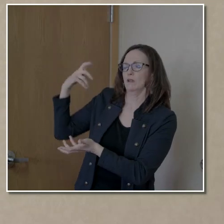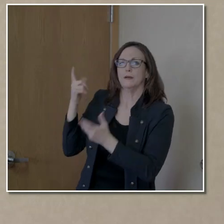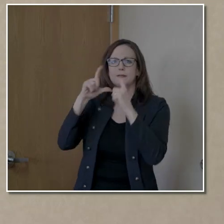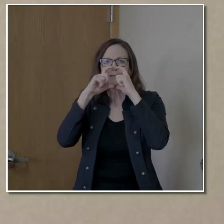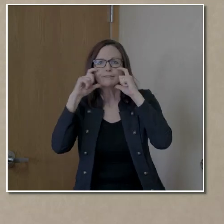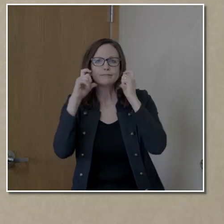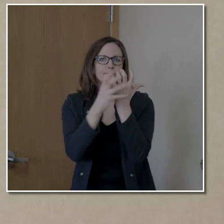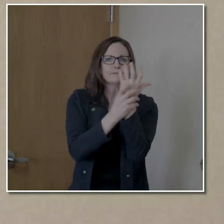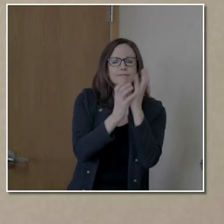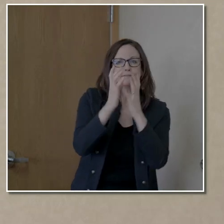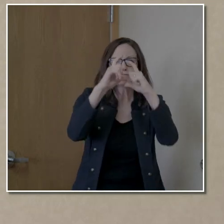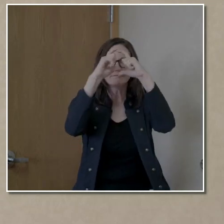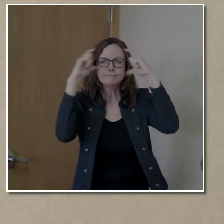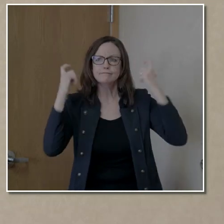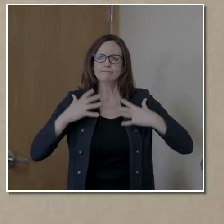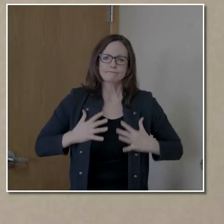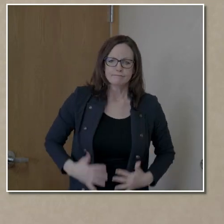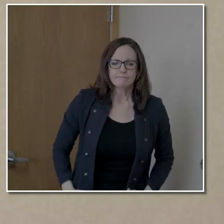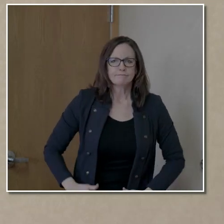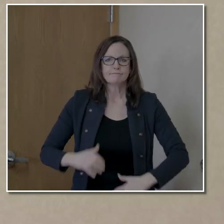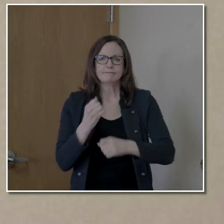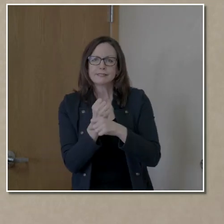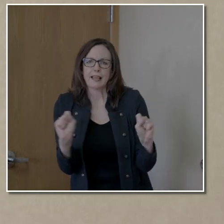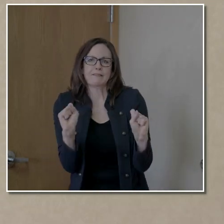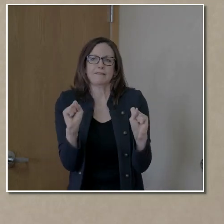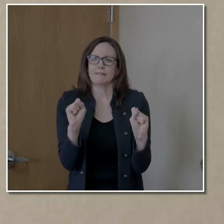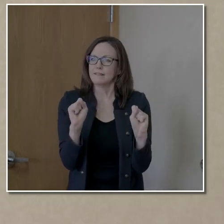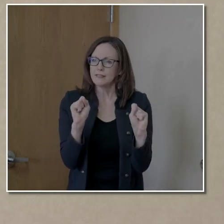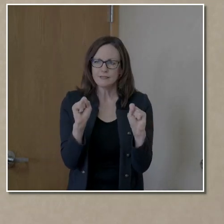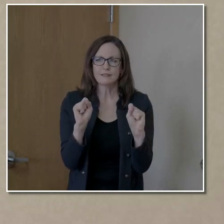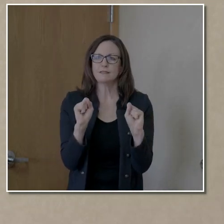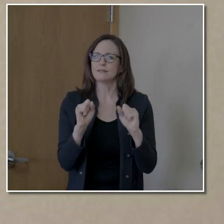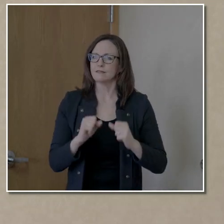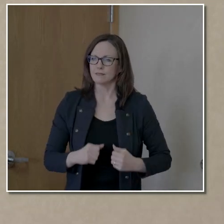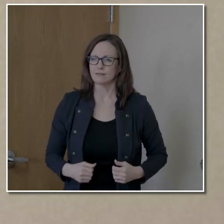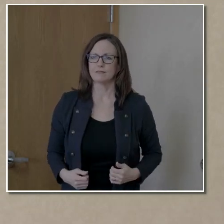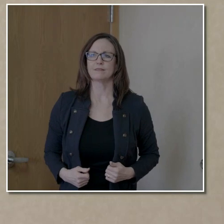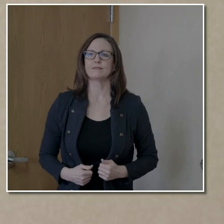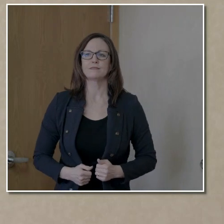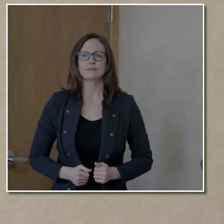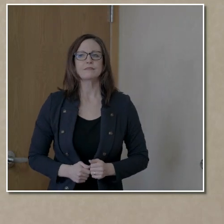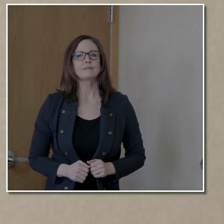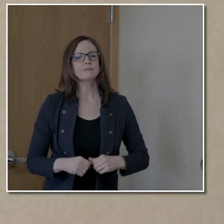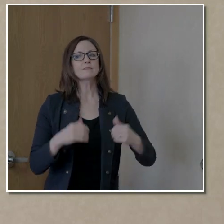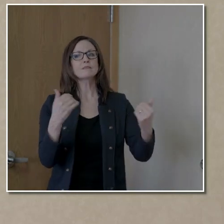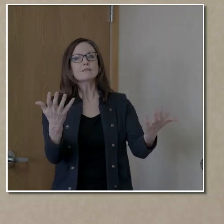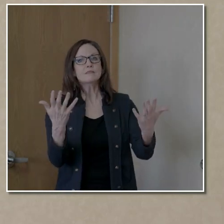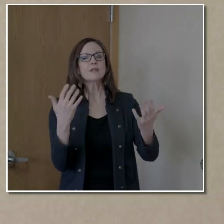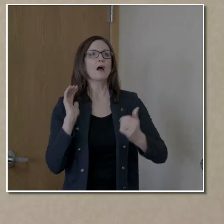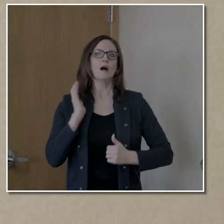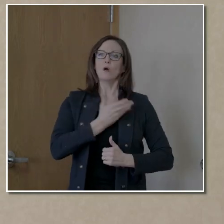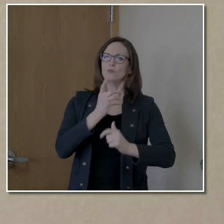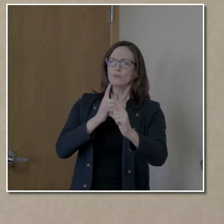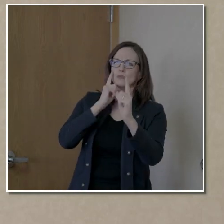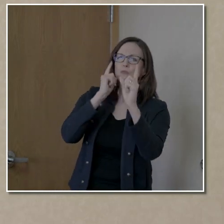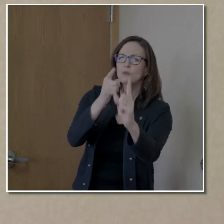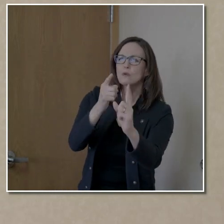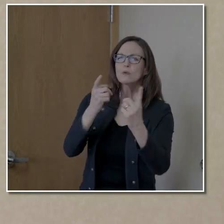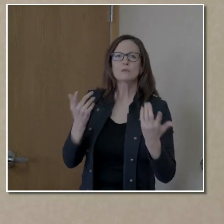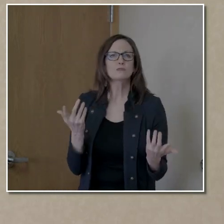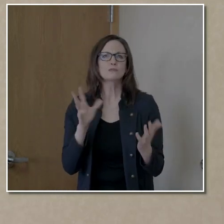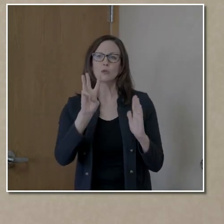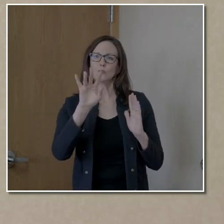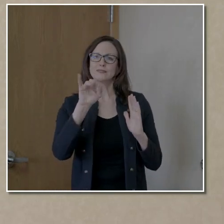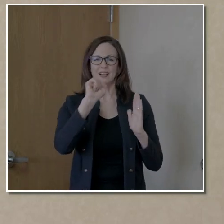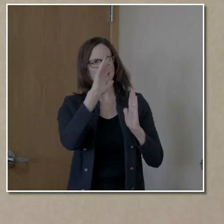We have done this by increasing laboratory capacity so we can test more people and know who is infected. We